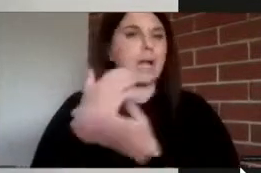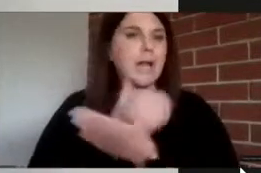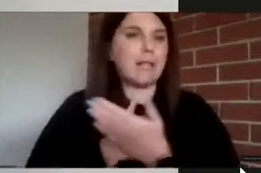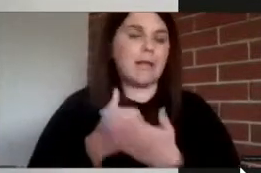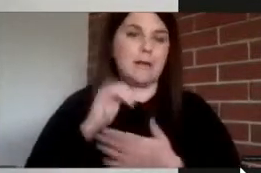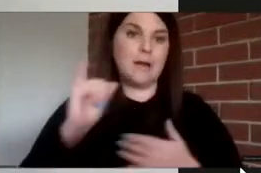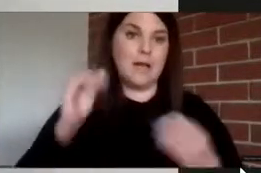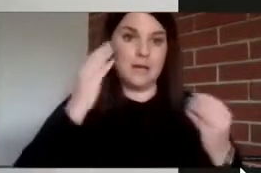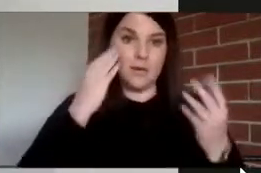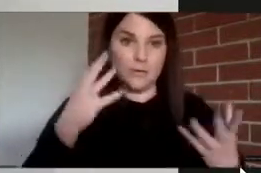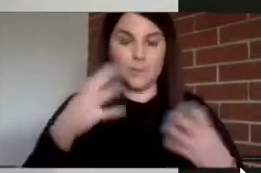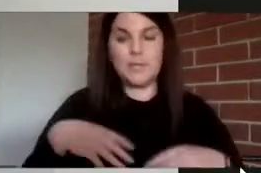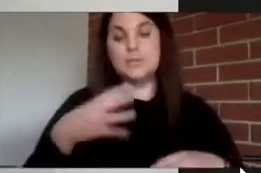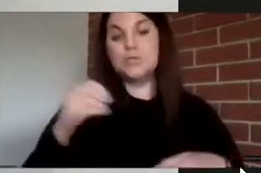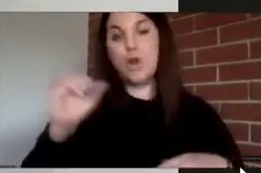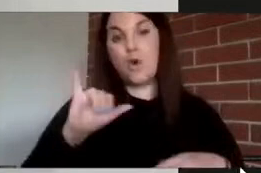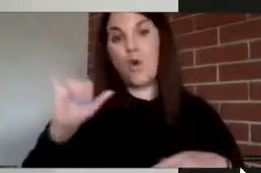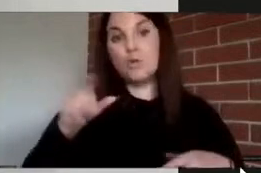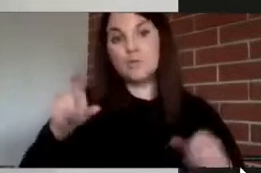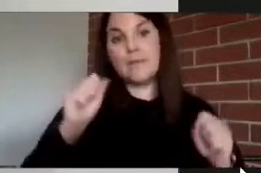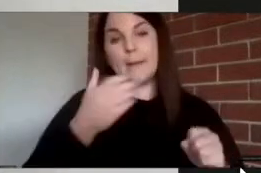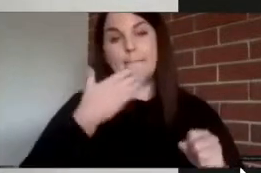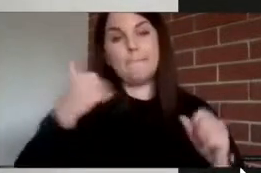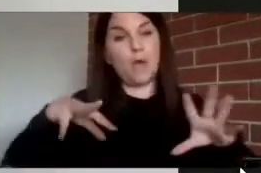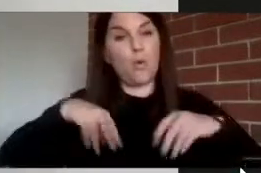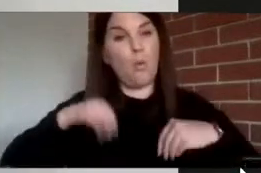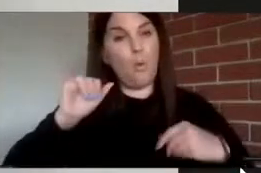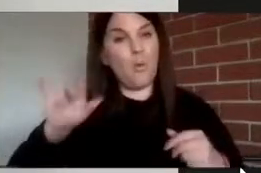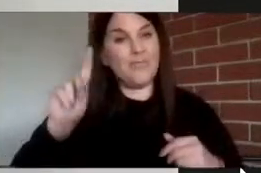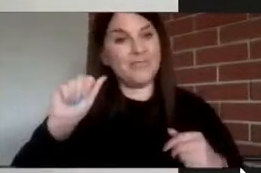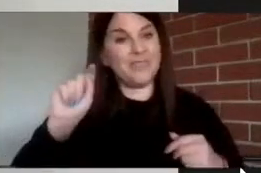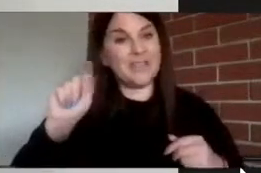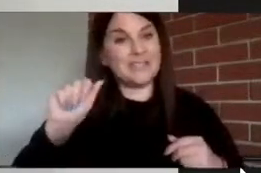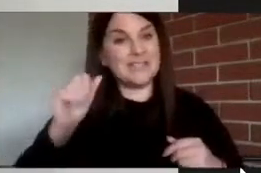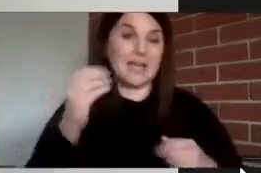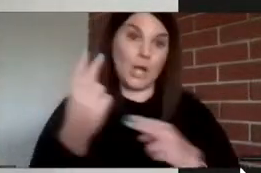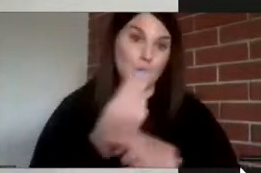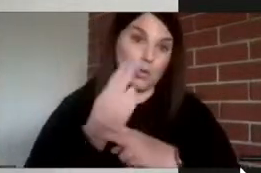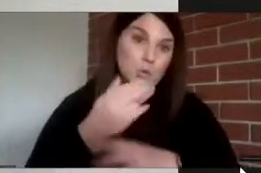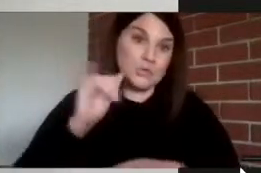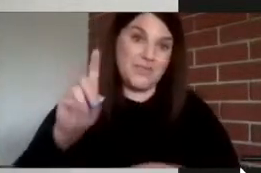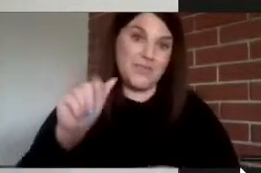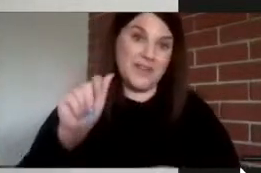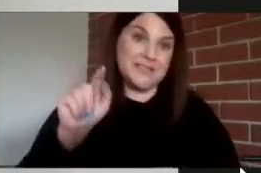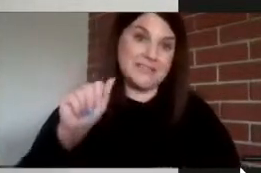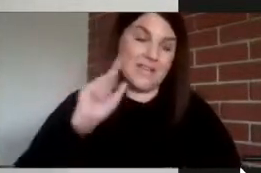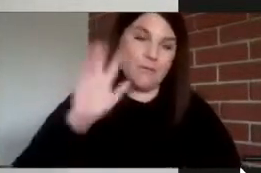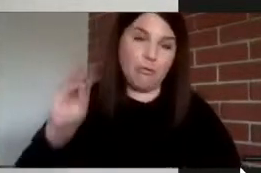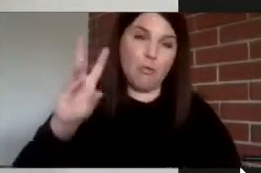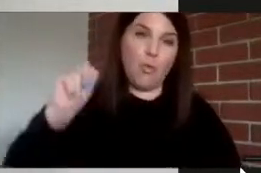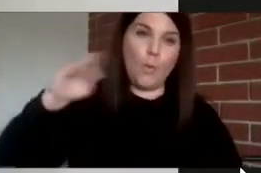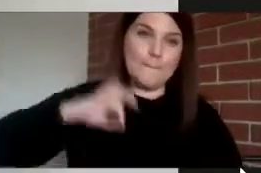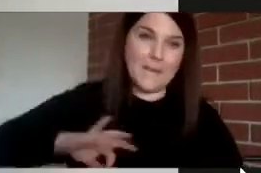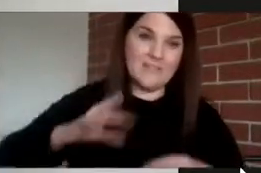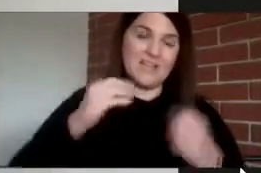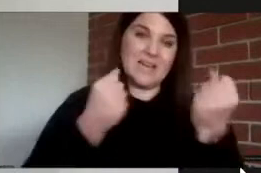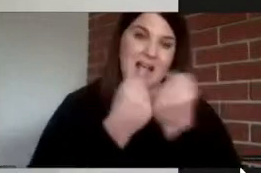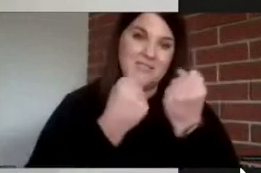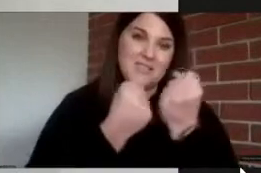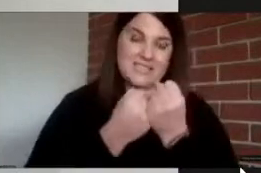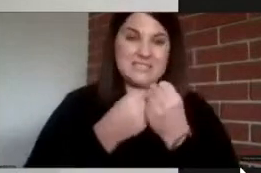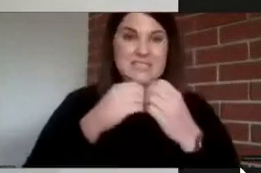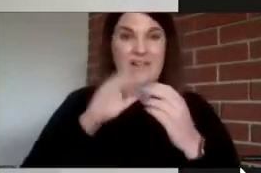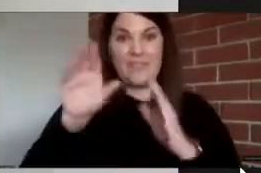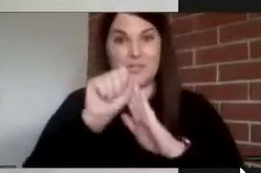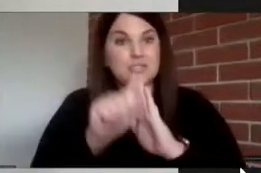them, and also so that they can better own that data and utilize that data for their own benefit and advocacy in their state and local